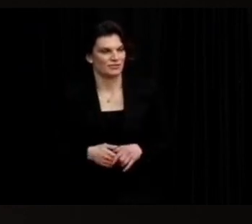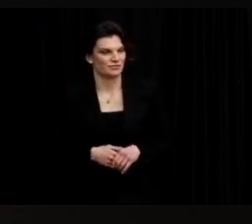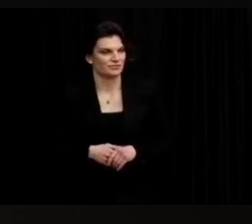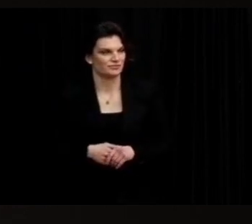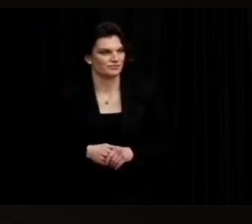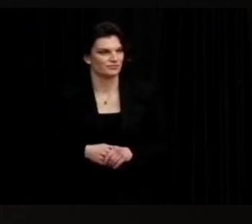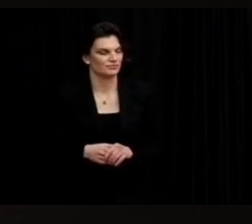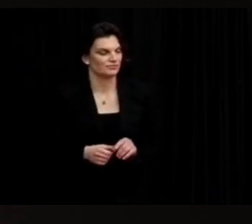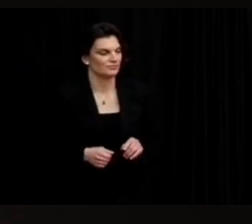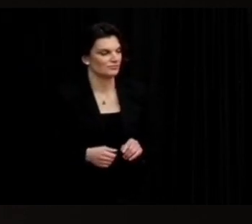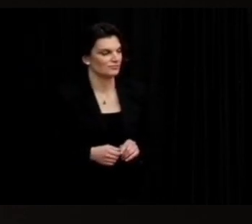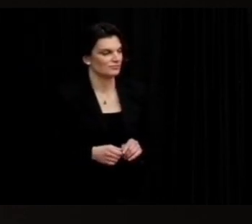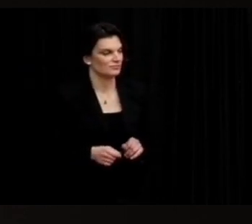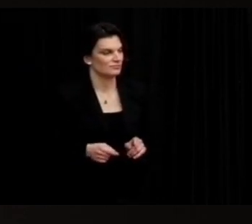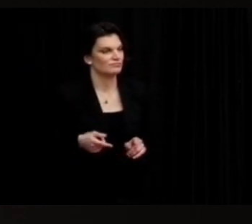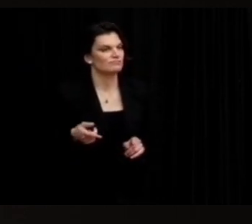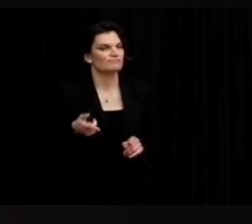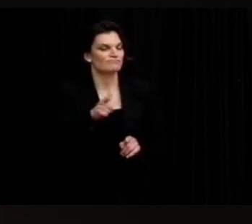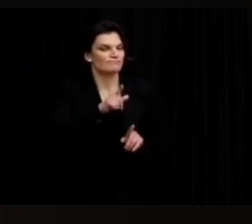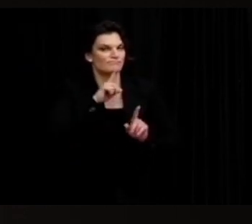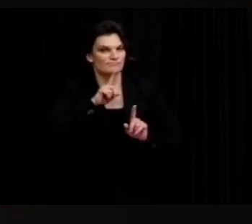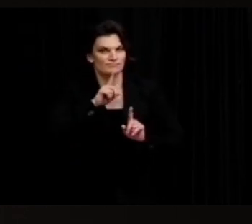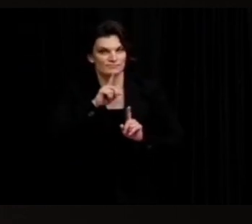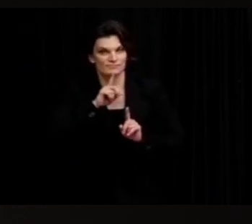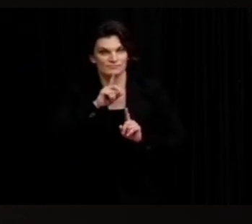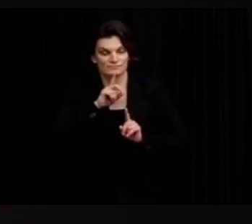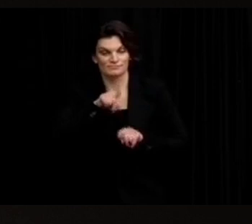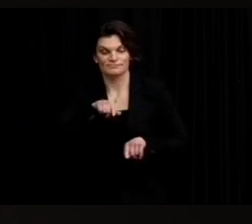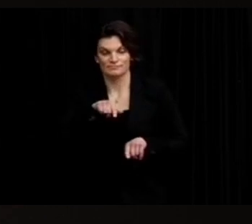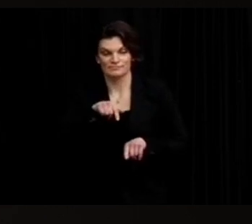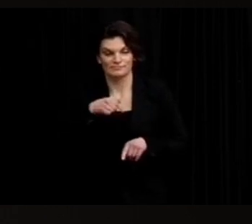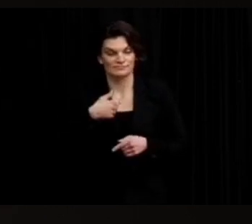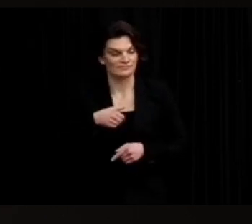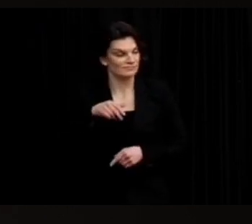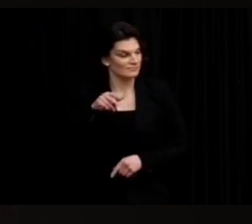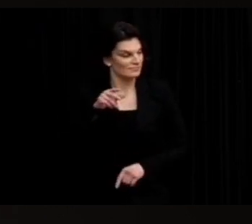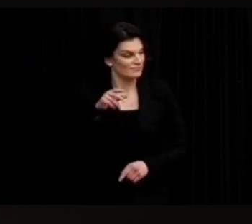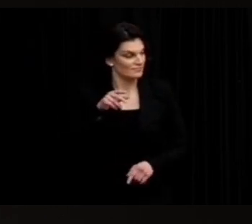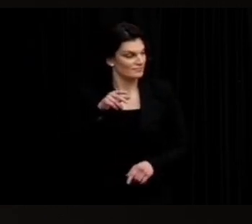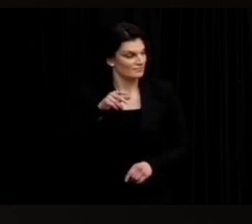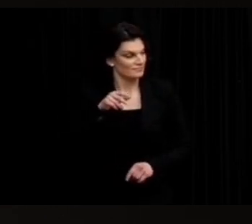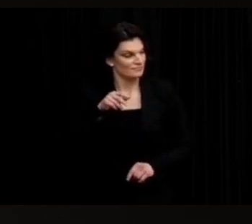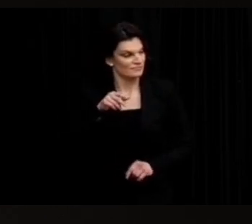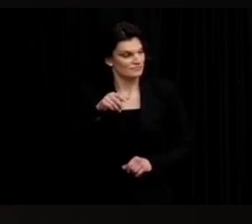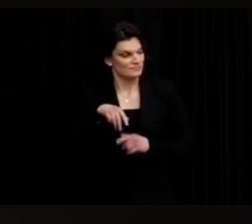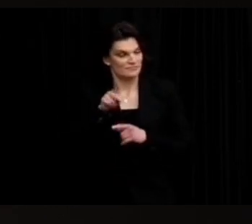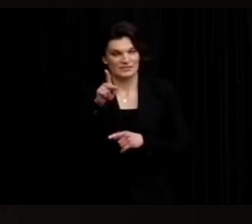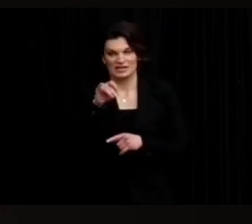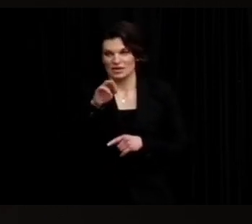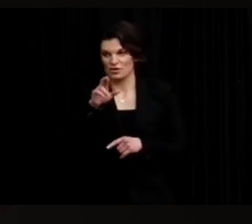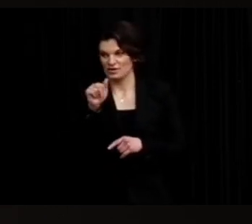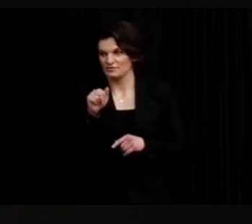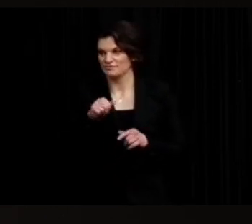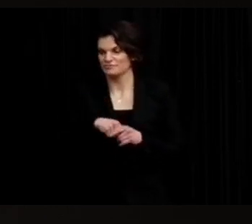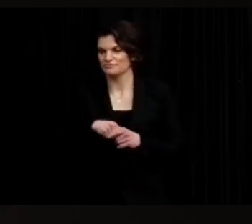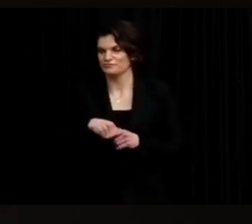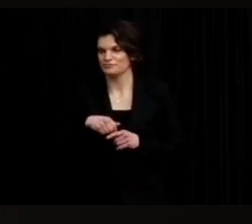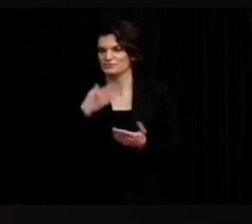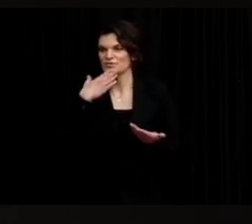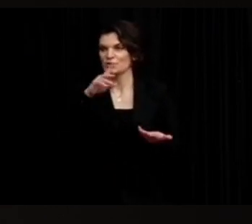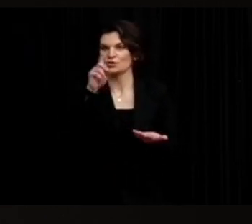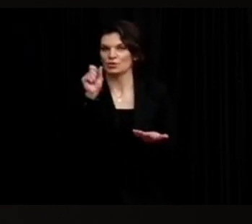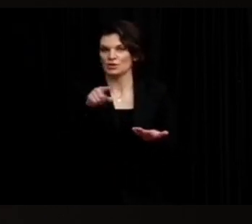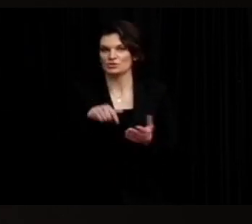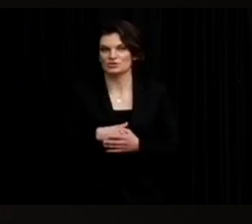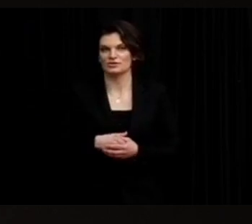So that's a really good question. Okay, so I'll go first. I'm sorry, this is Kiera. So that's a really good question. And honestly,